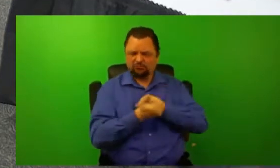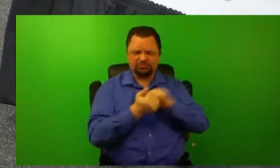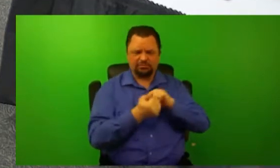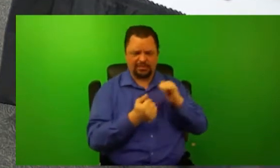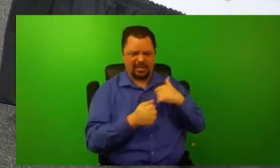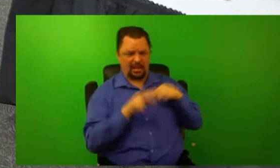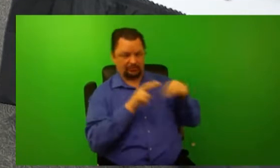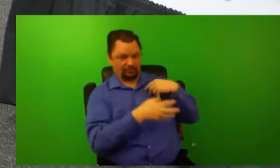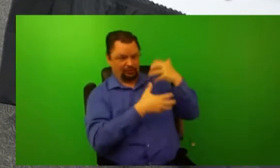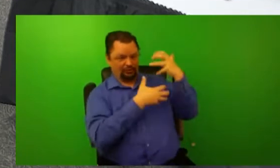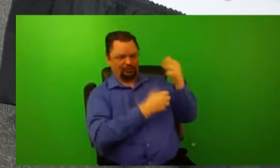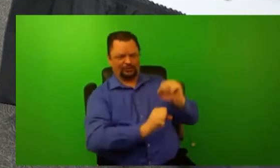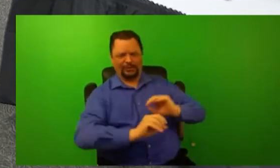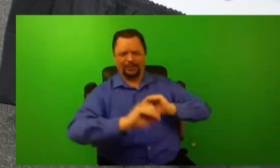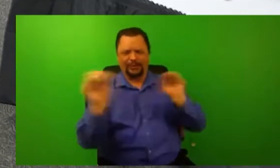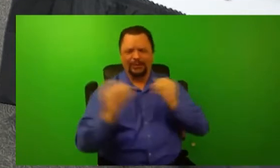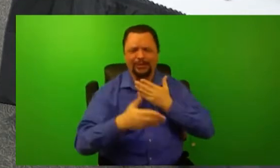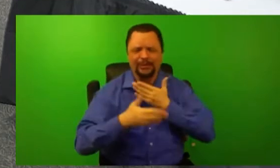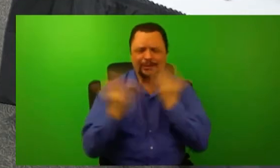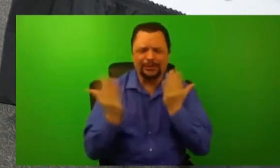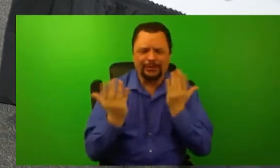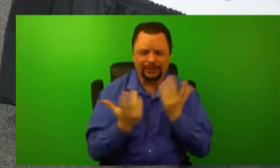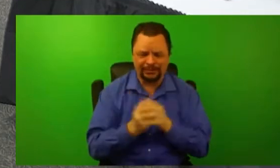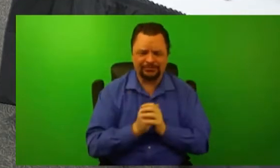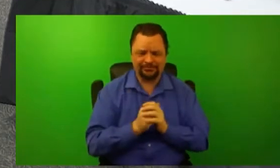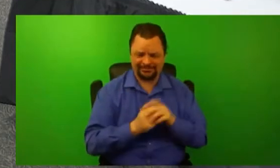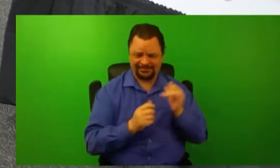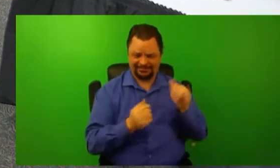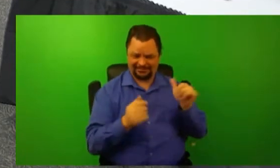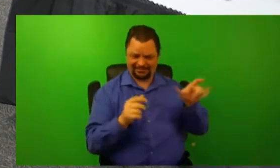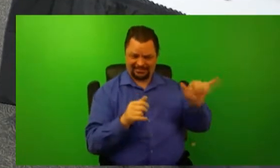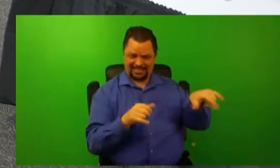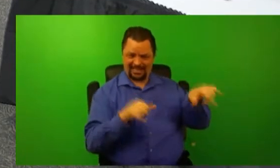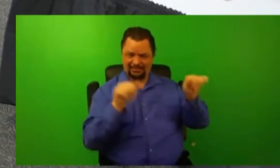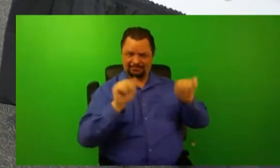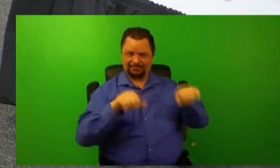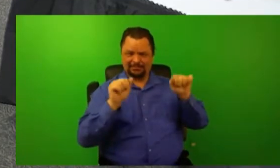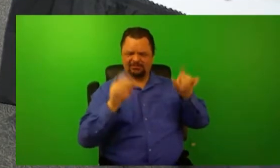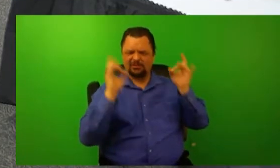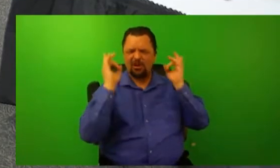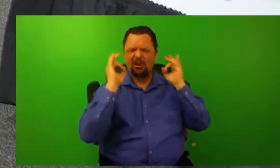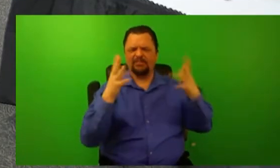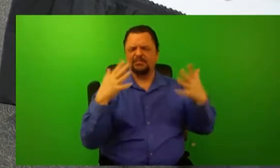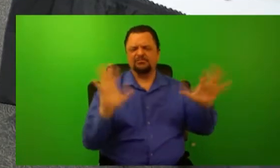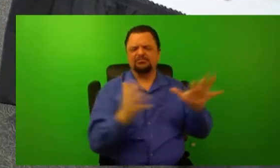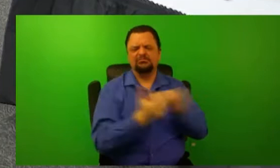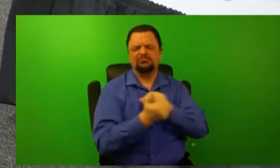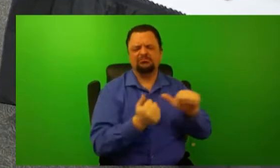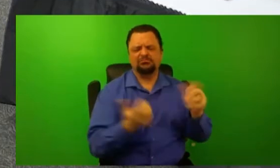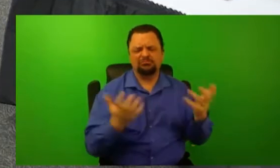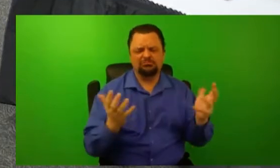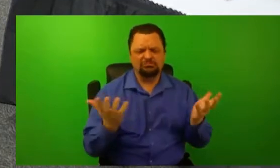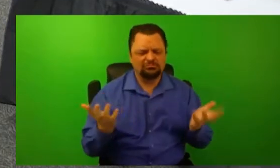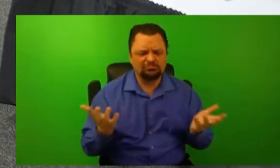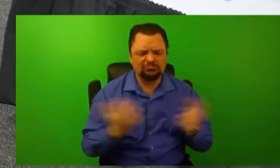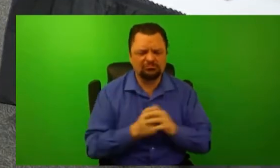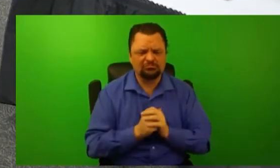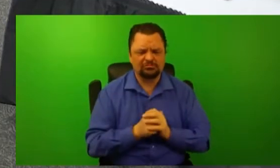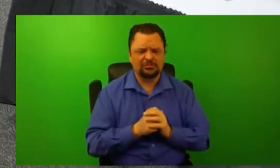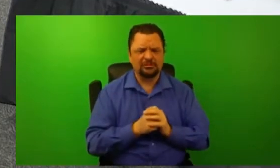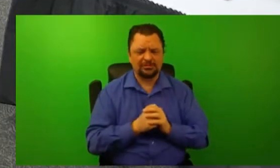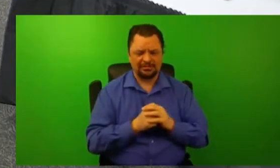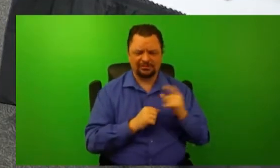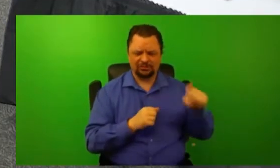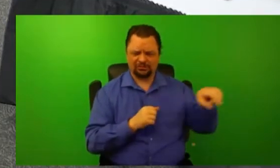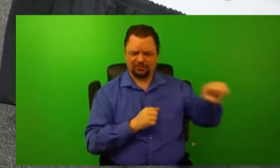Your credibility has been damaged, but you do have an option for redemption. You should withdraw your support from this